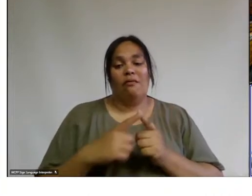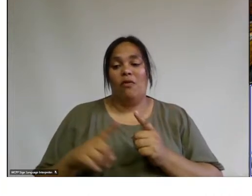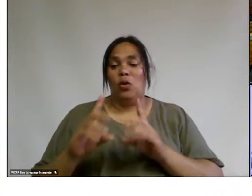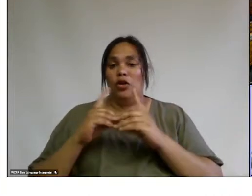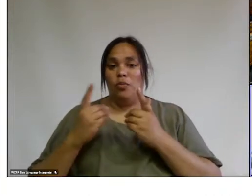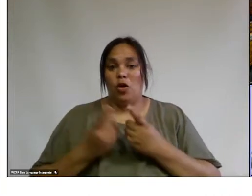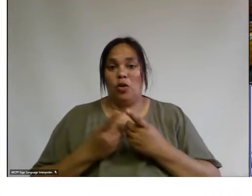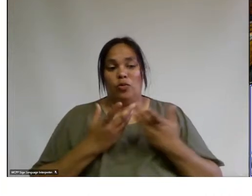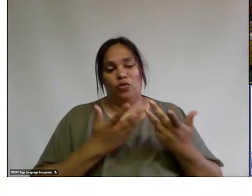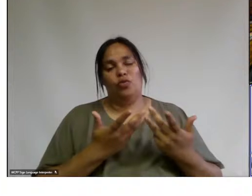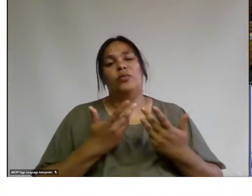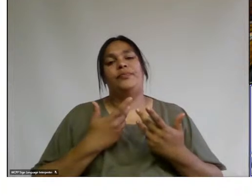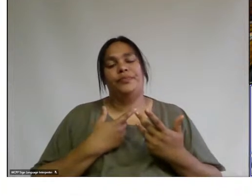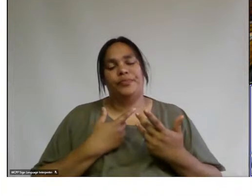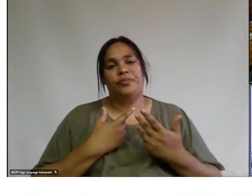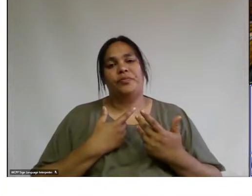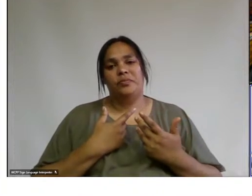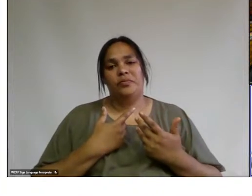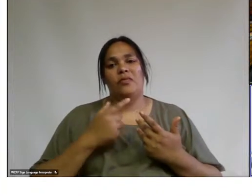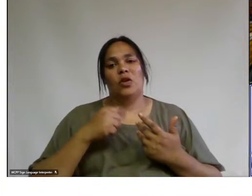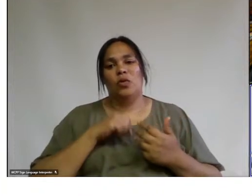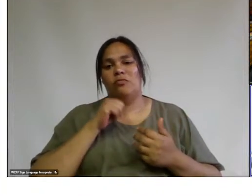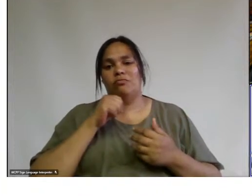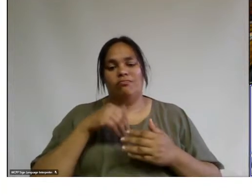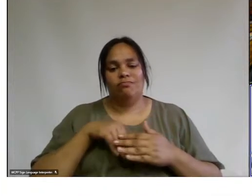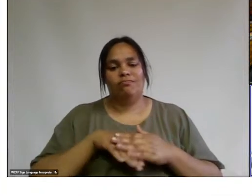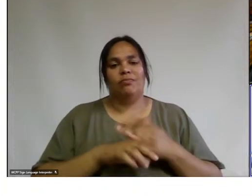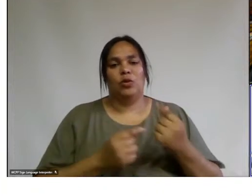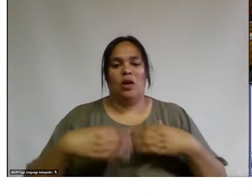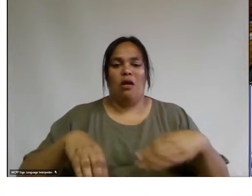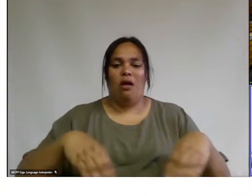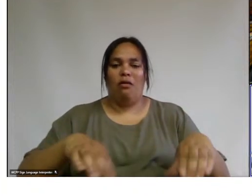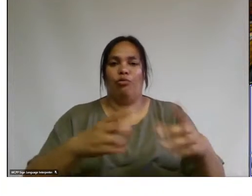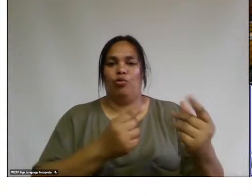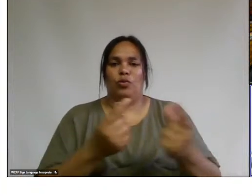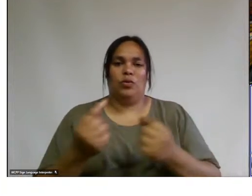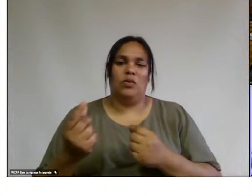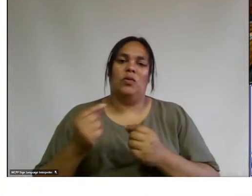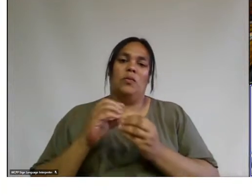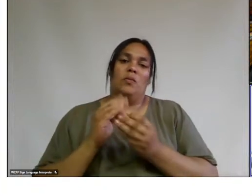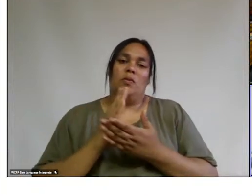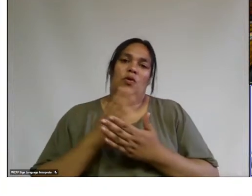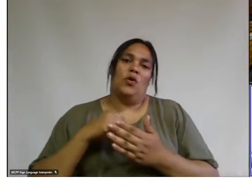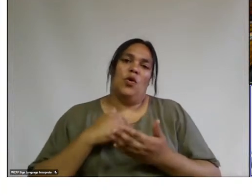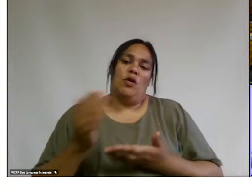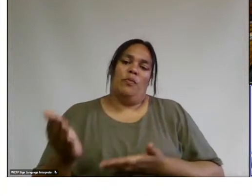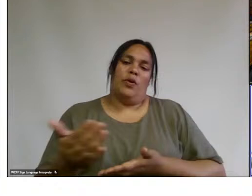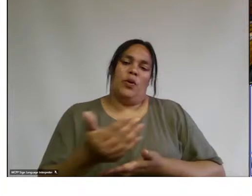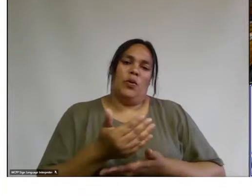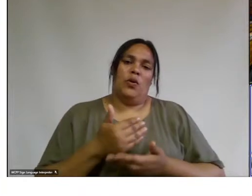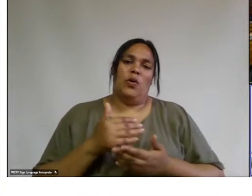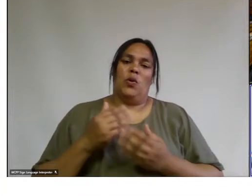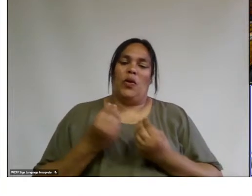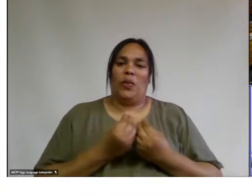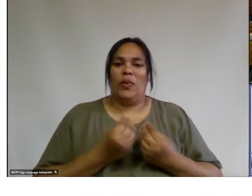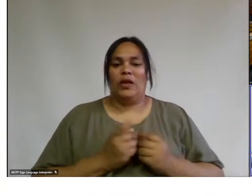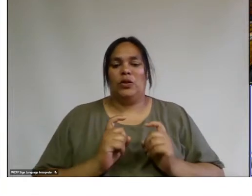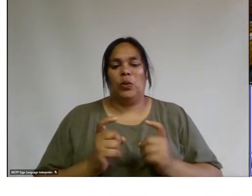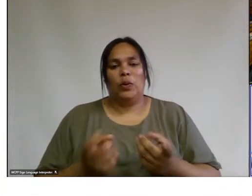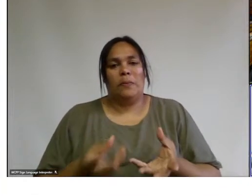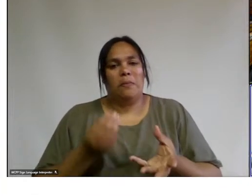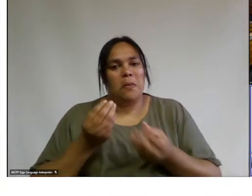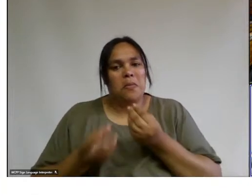as such, we also had to then step into action very quickly to ensure that we procured items very